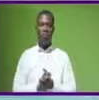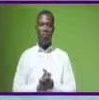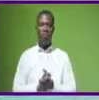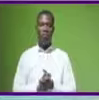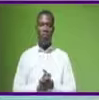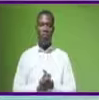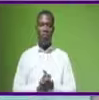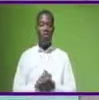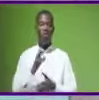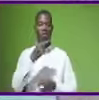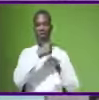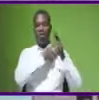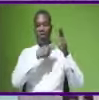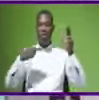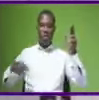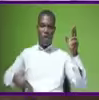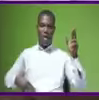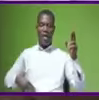royal tv